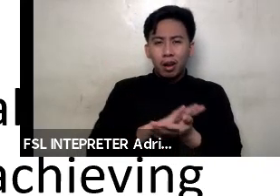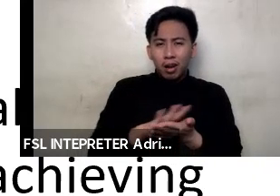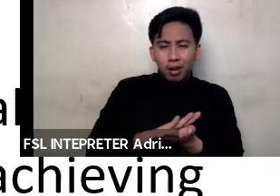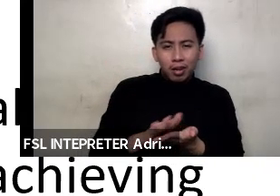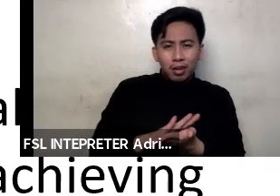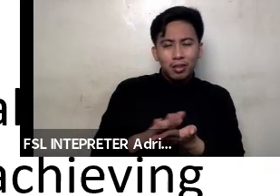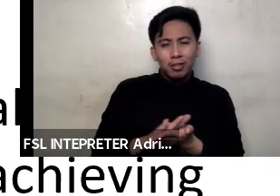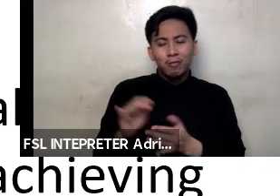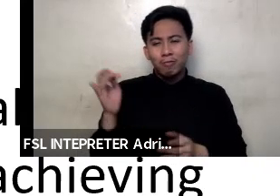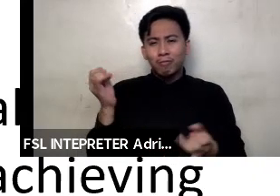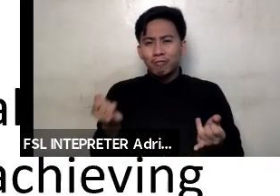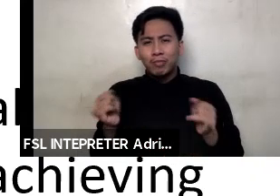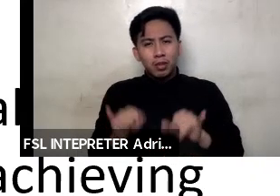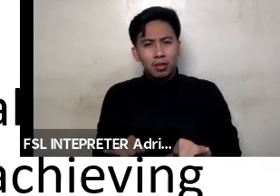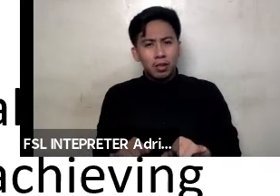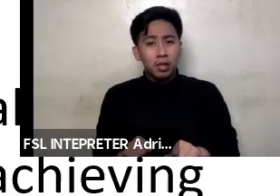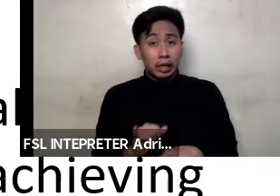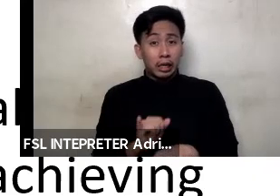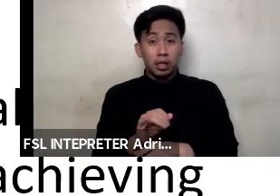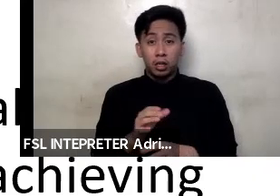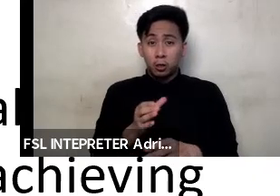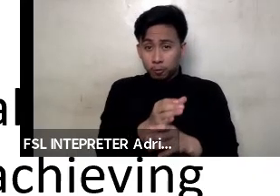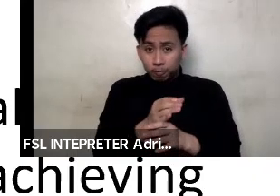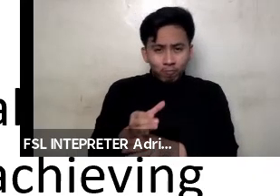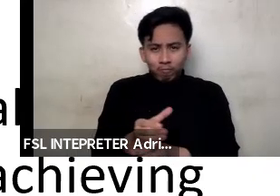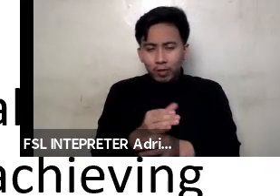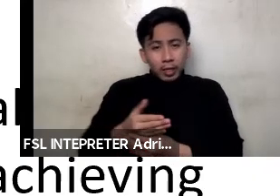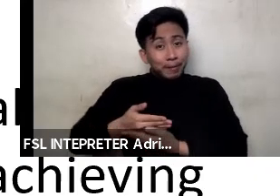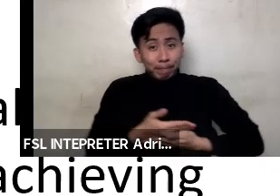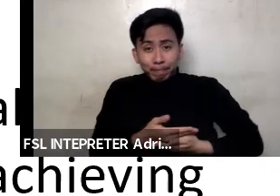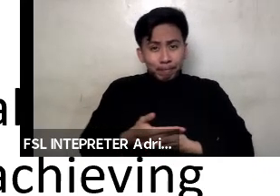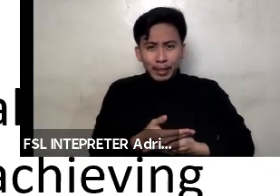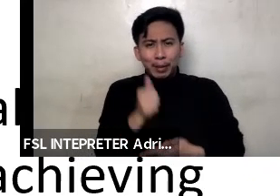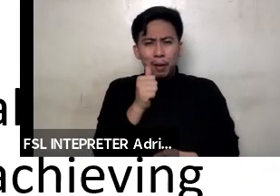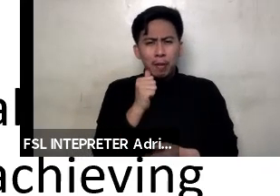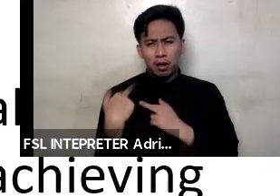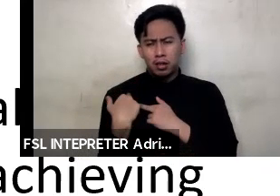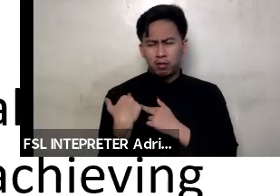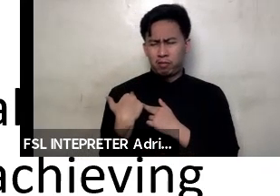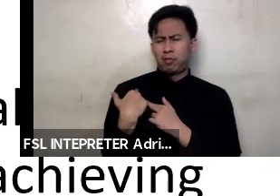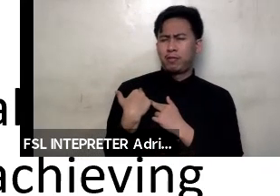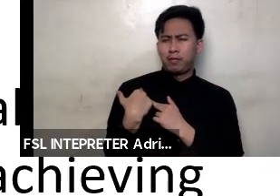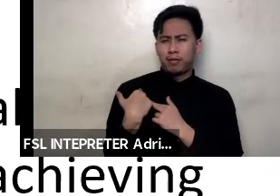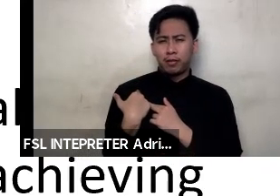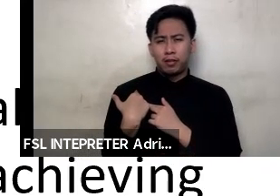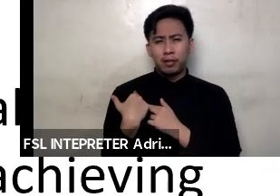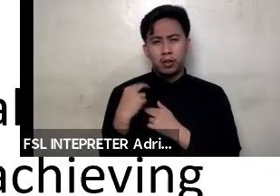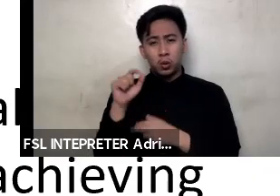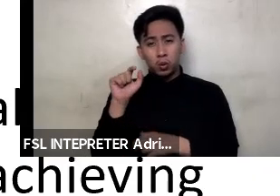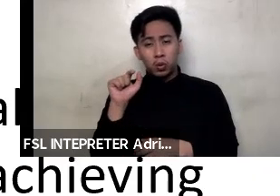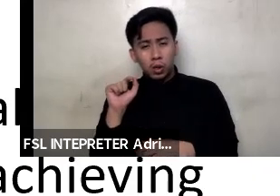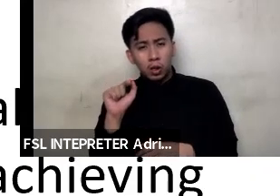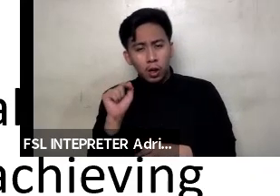bata, trabaho ng babae yan. Mababawasan pagkalalaki ko yan pag ako mag-aalaga ng anak ko. Or maliit lang ang tiyan ng bata, di kailangan